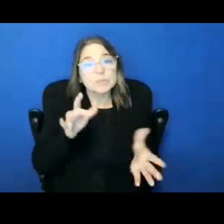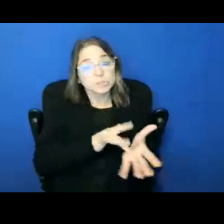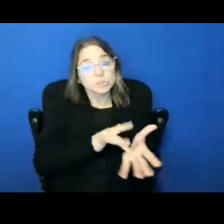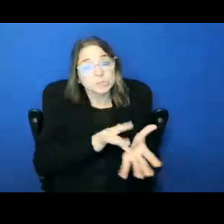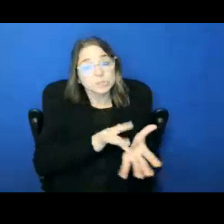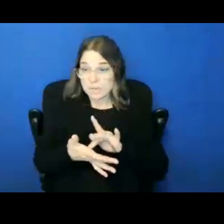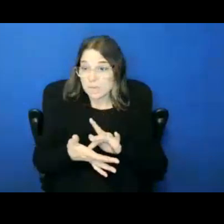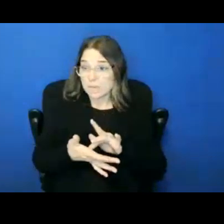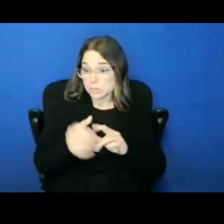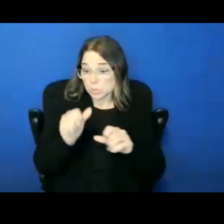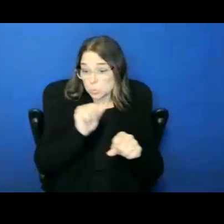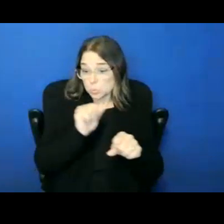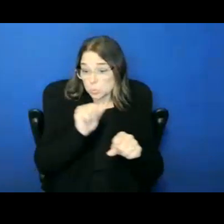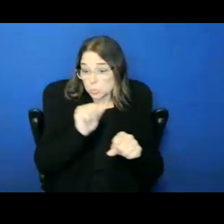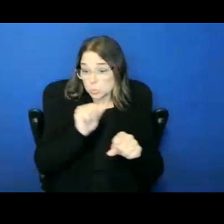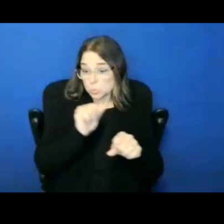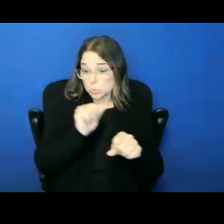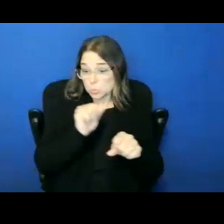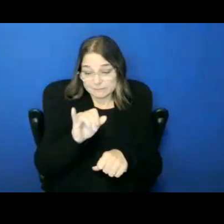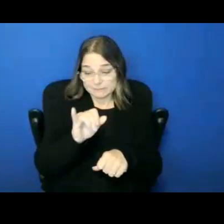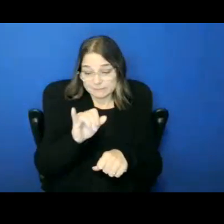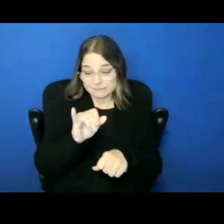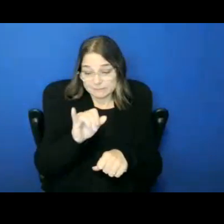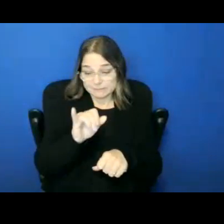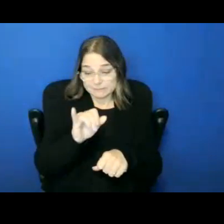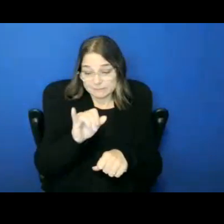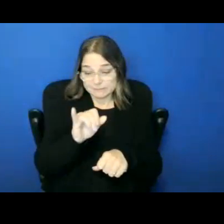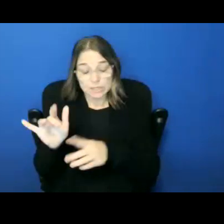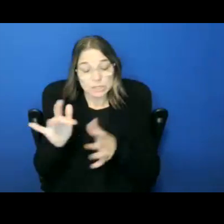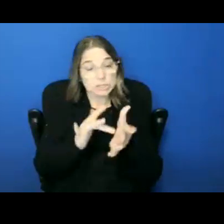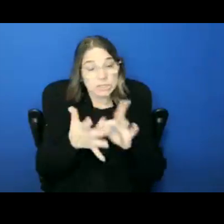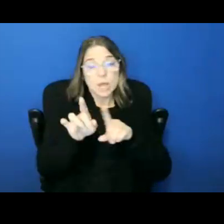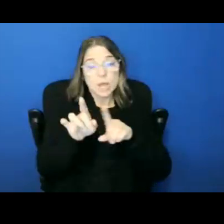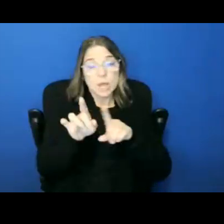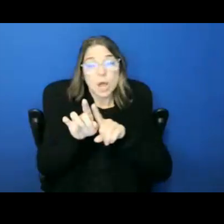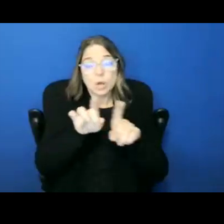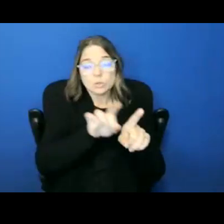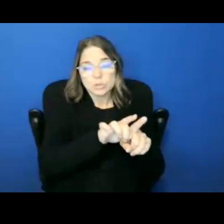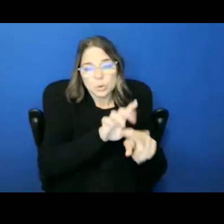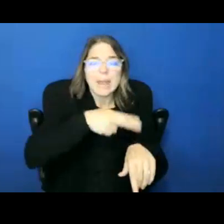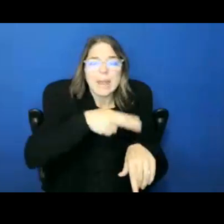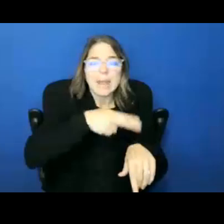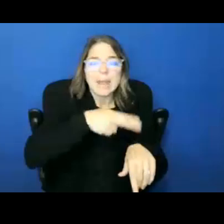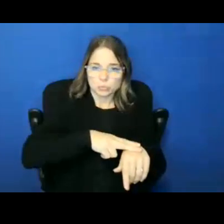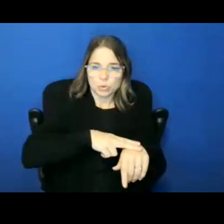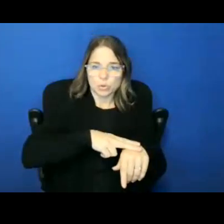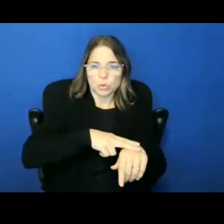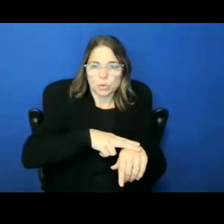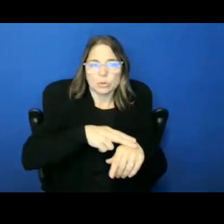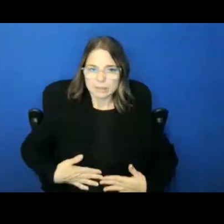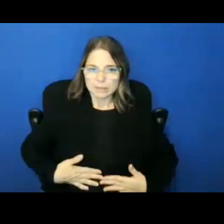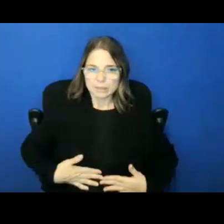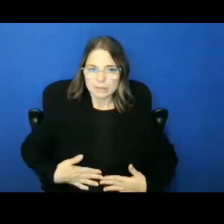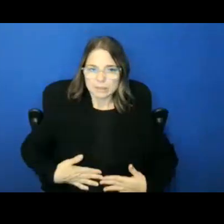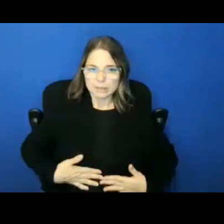Jesus worked in his divinity, but Jesus also natural elements of healing